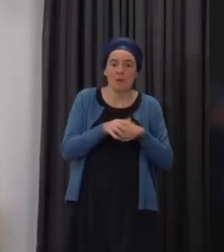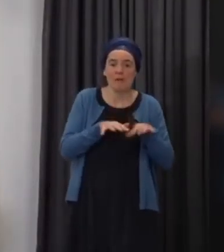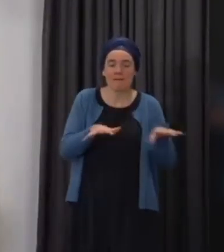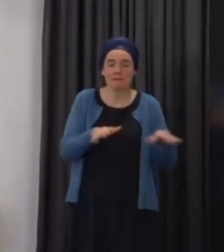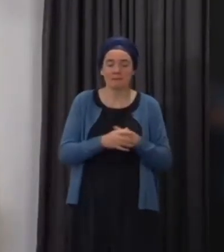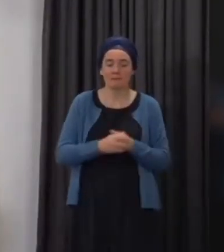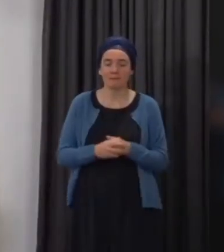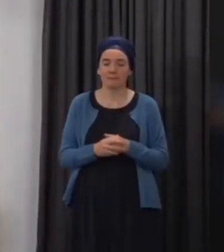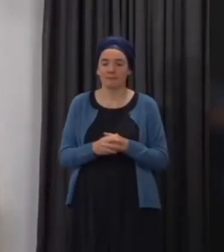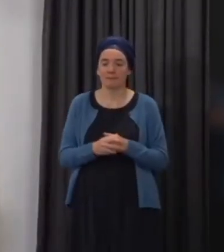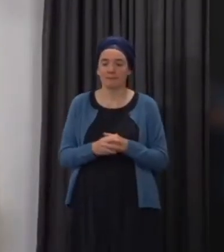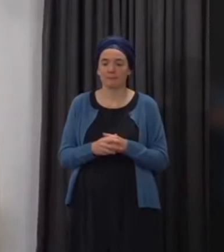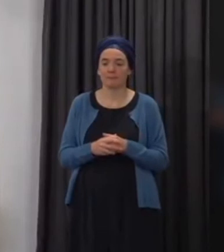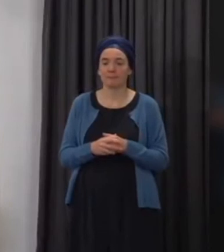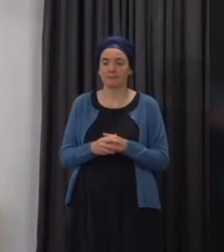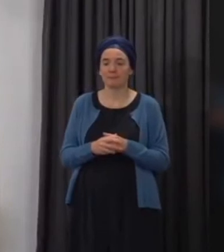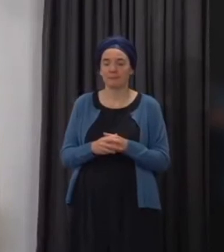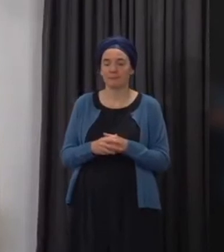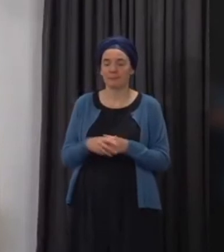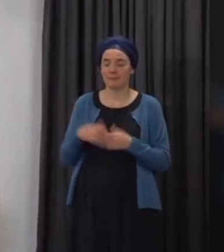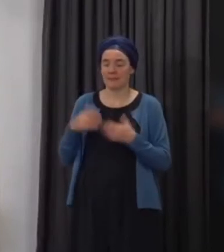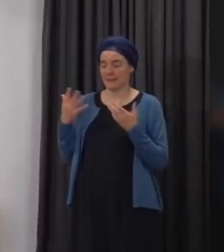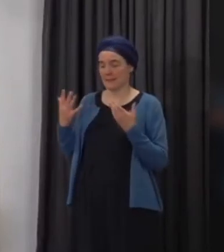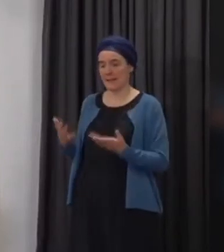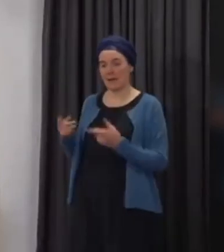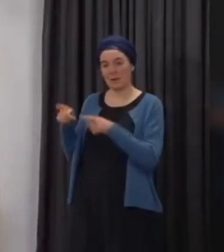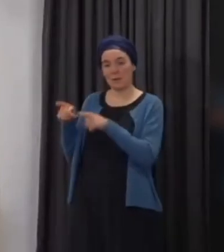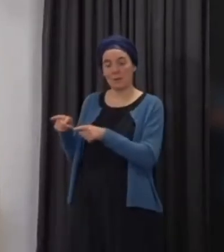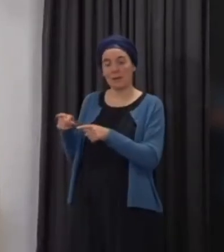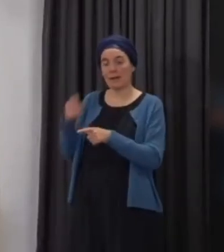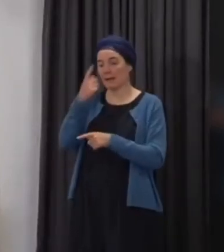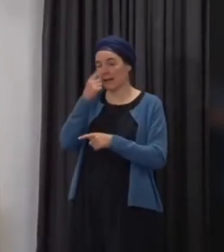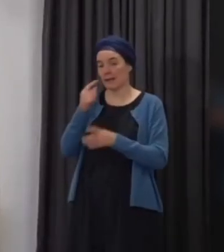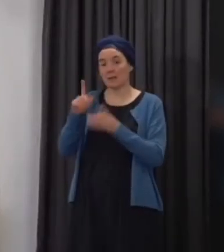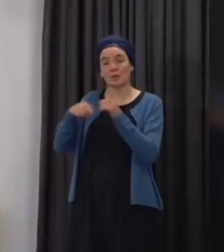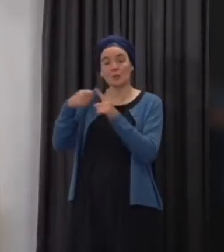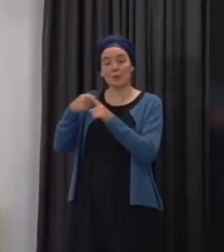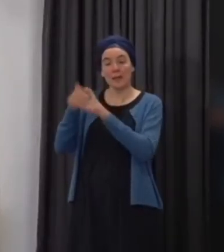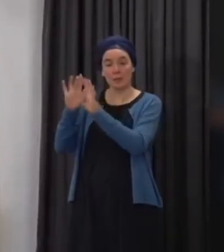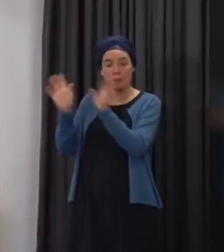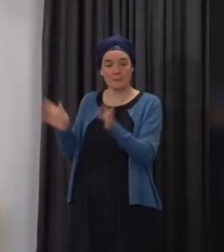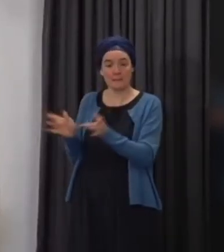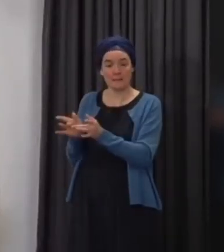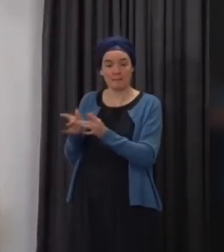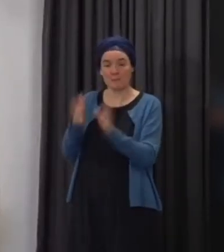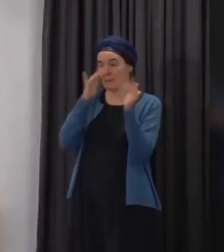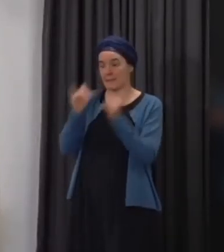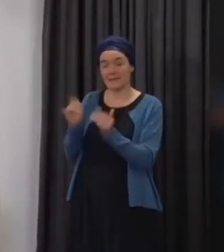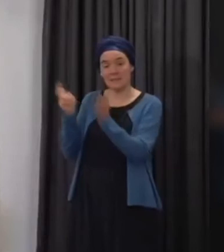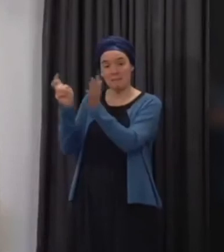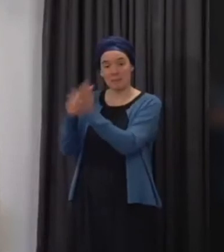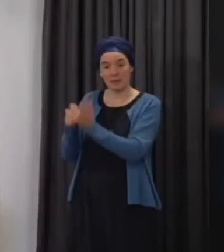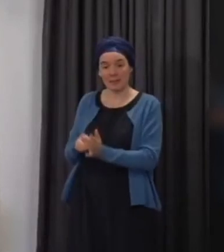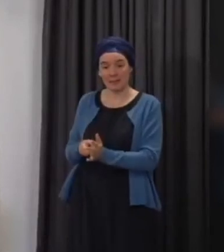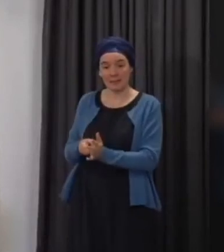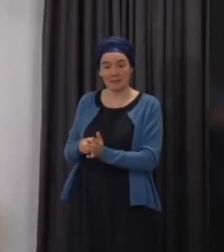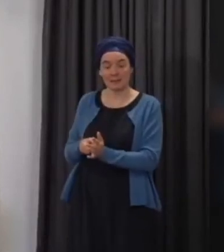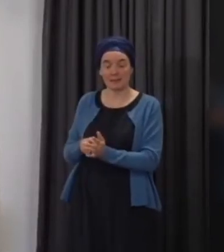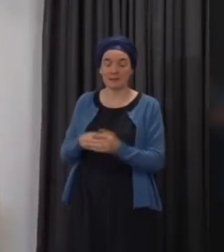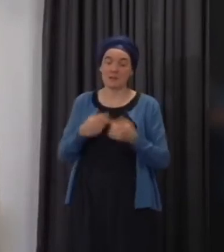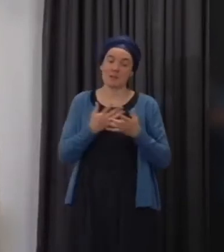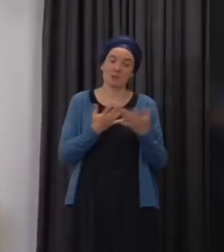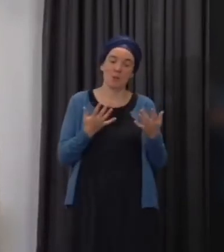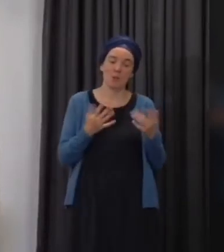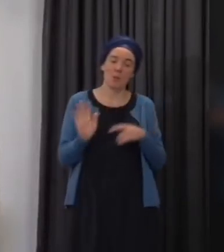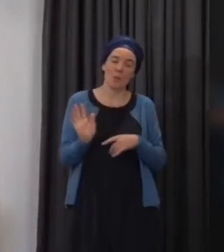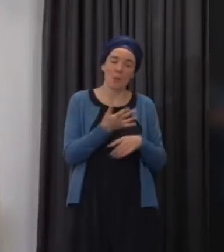resolve data issues that now enable us to join the UK website for booking tests. All critical workers in Wales